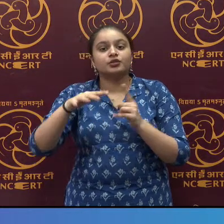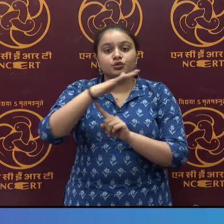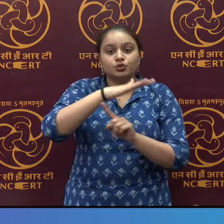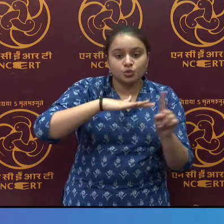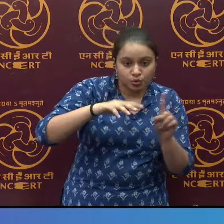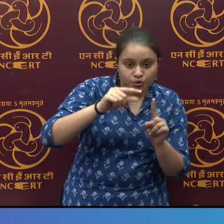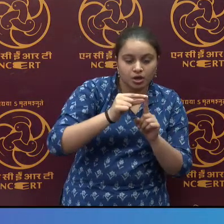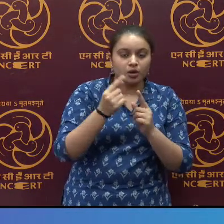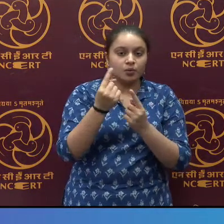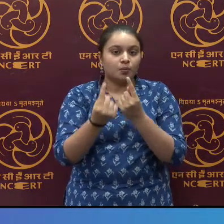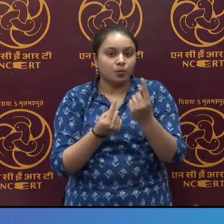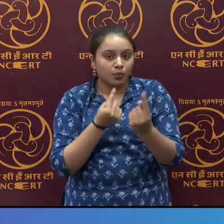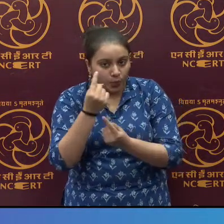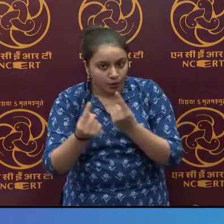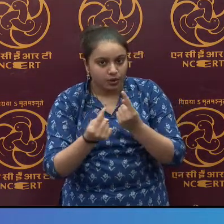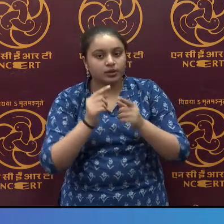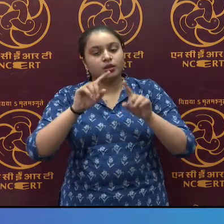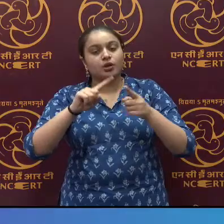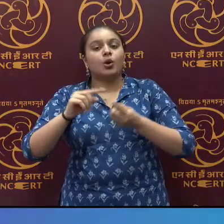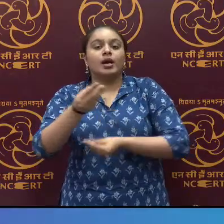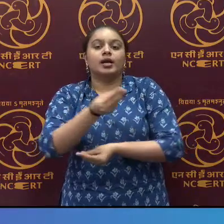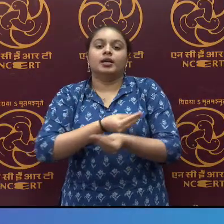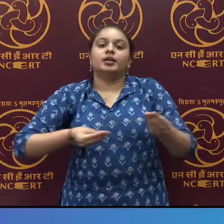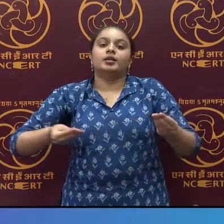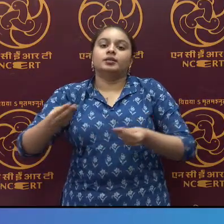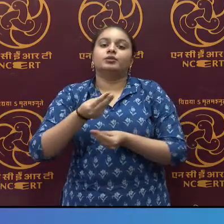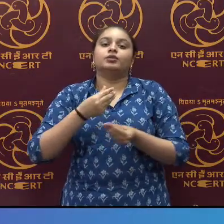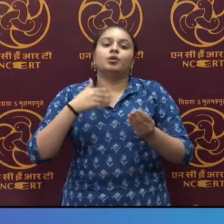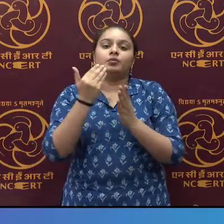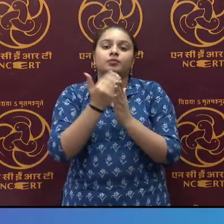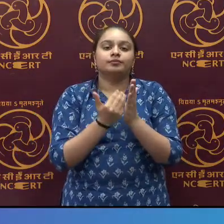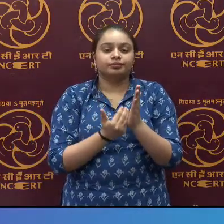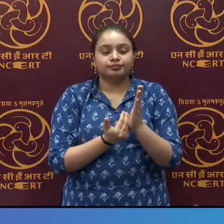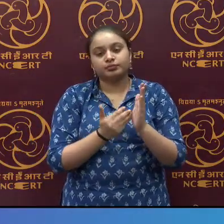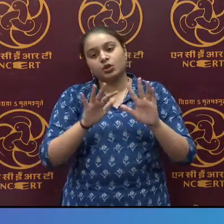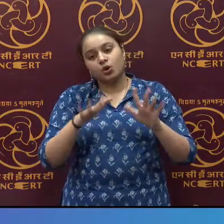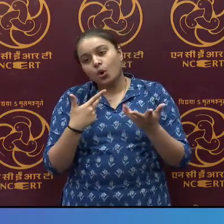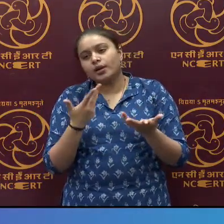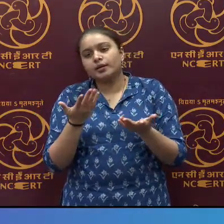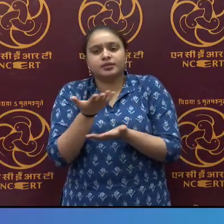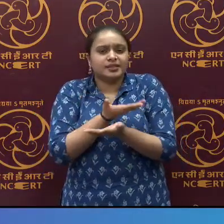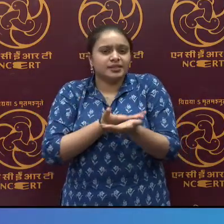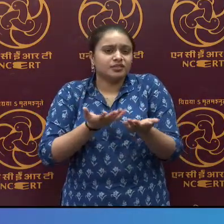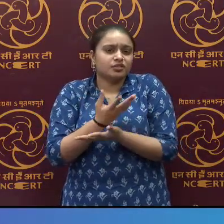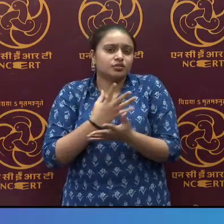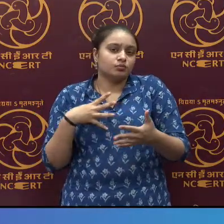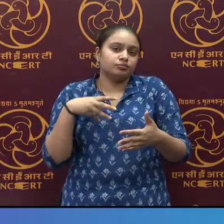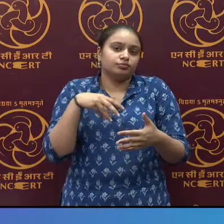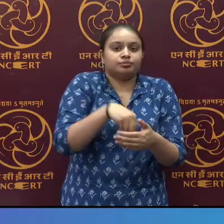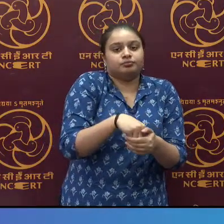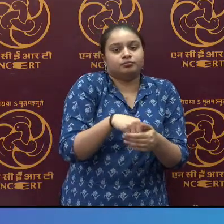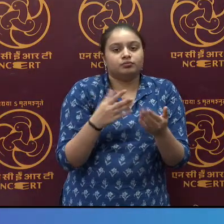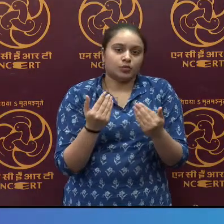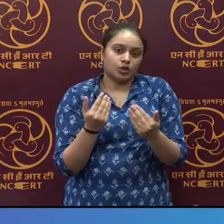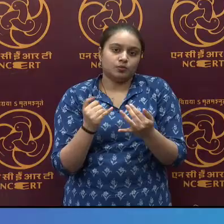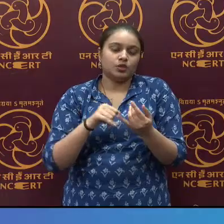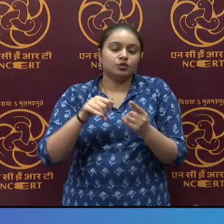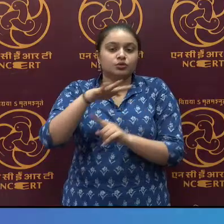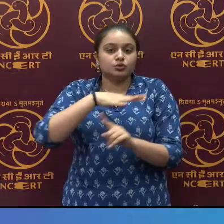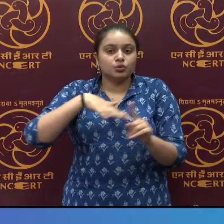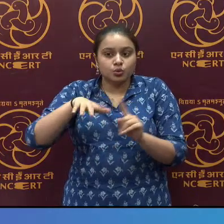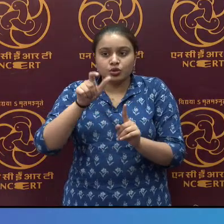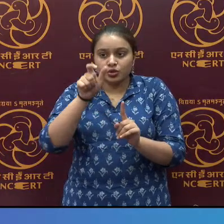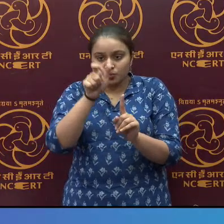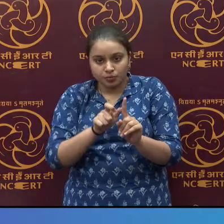economic factors, and it helps you to even contribute in some discussions. Man is a social person, right? So, there would be a